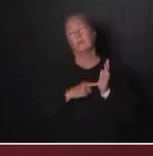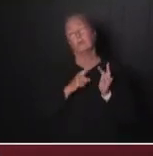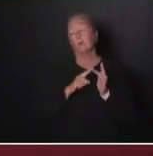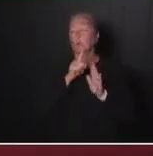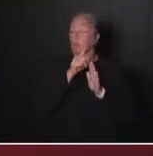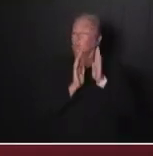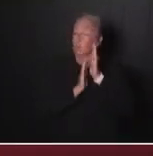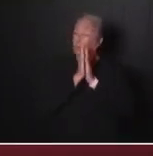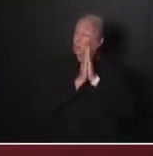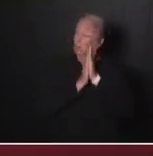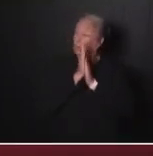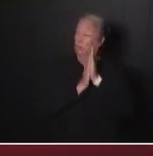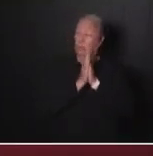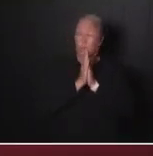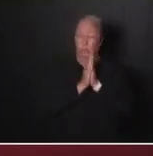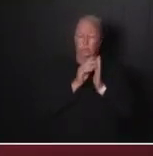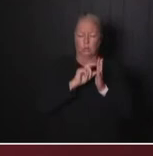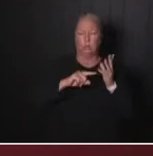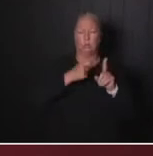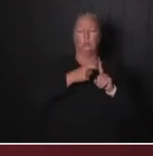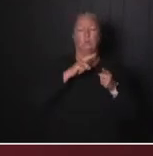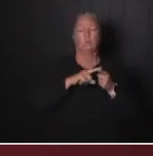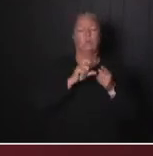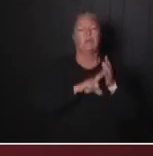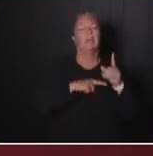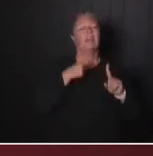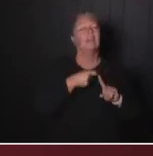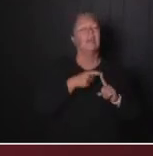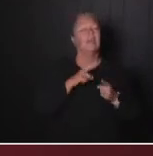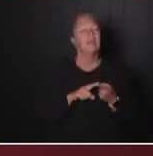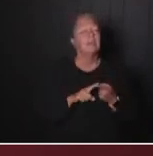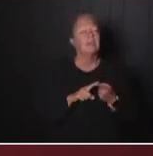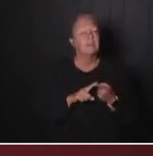very close call. But Jude Clark, who you saw